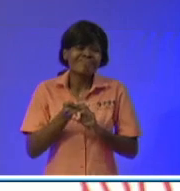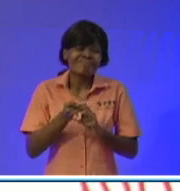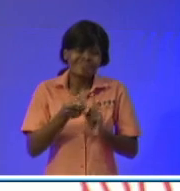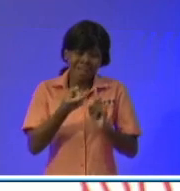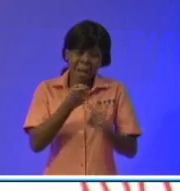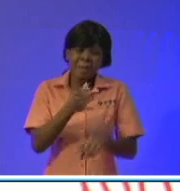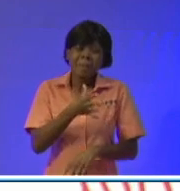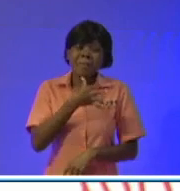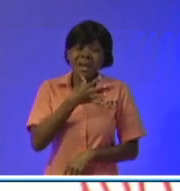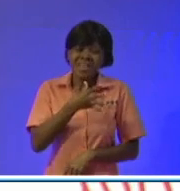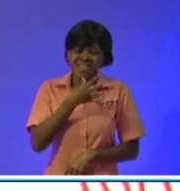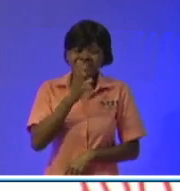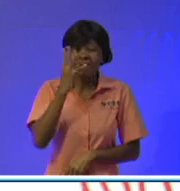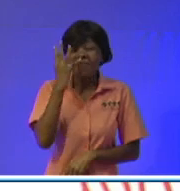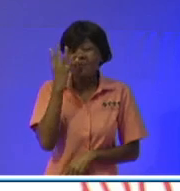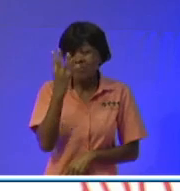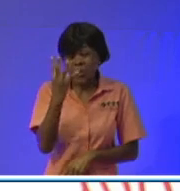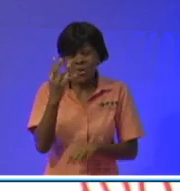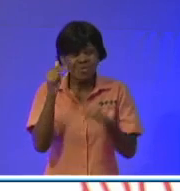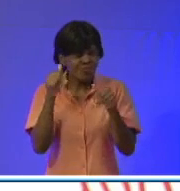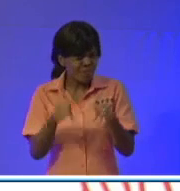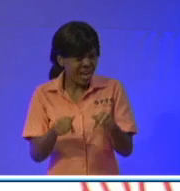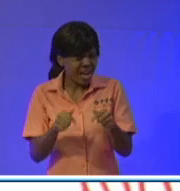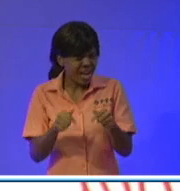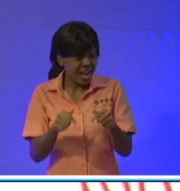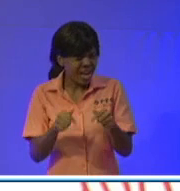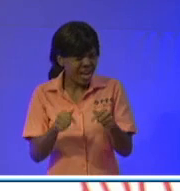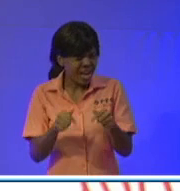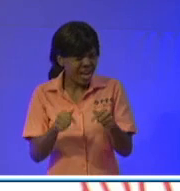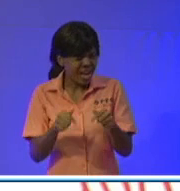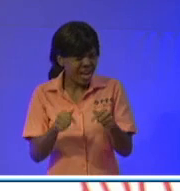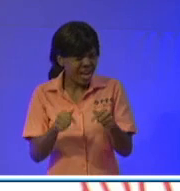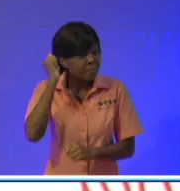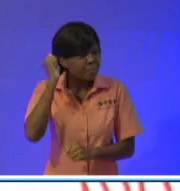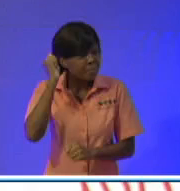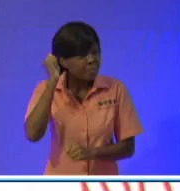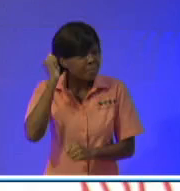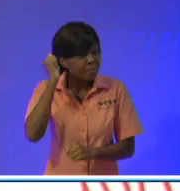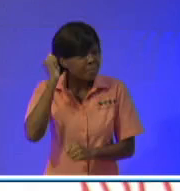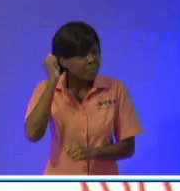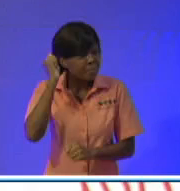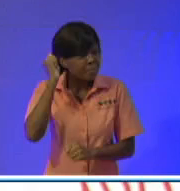Tobago, and it's been seen across in the